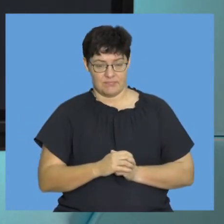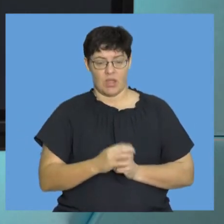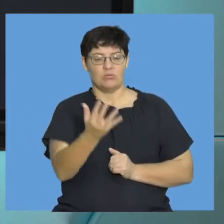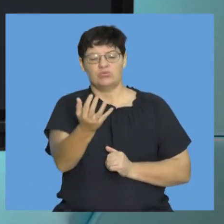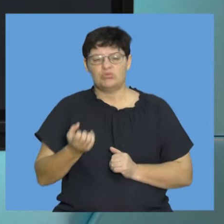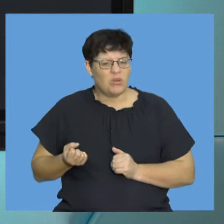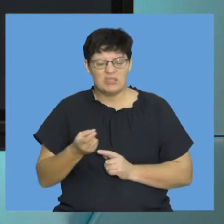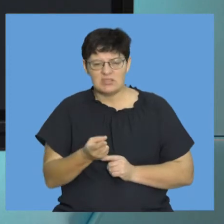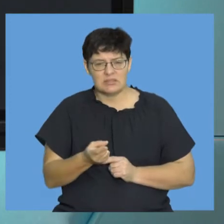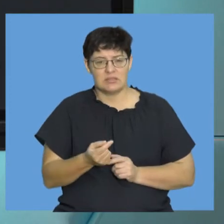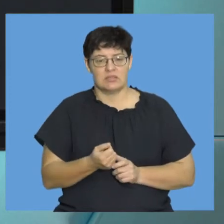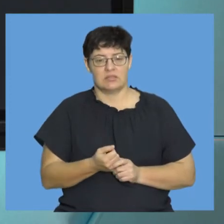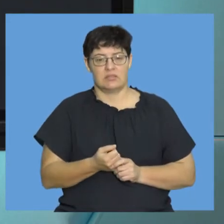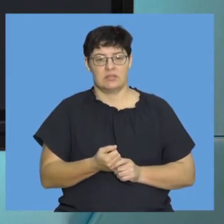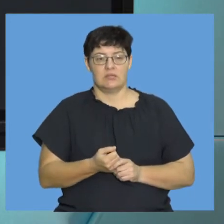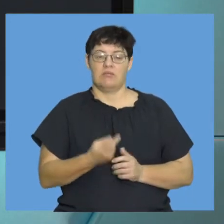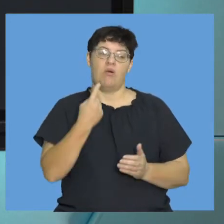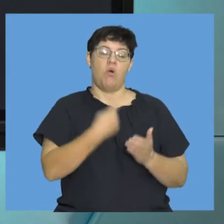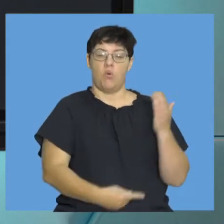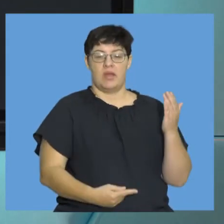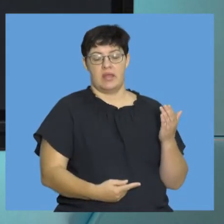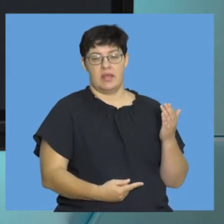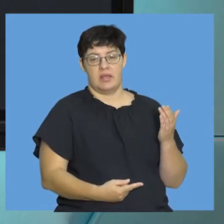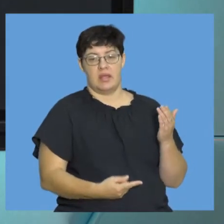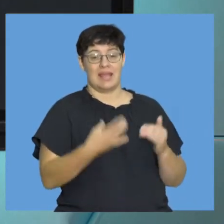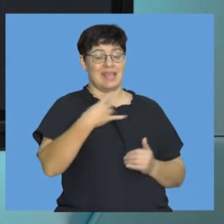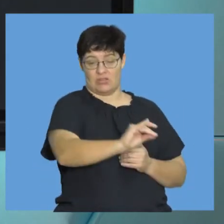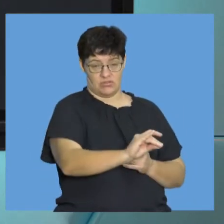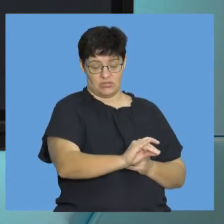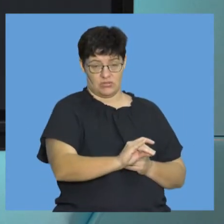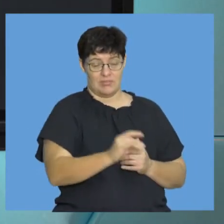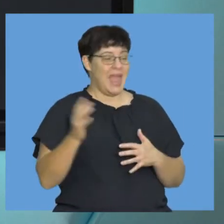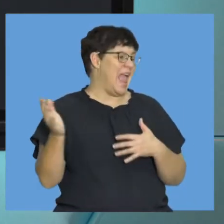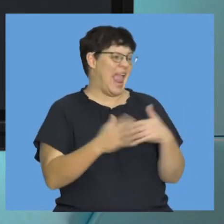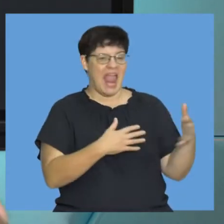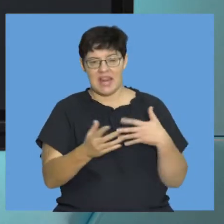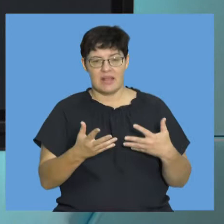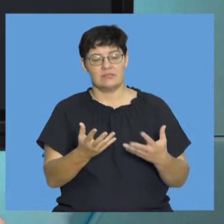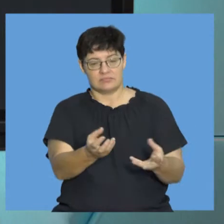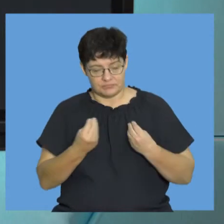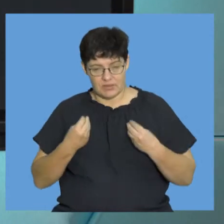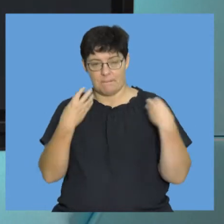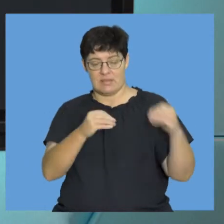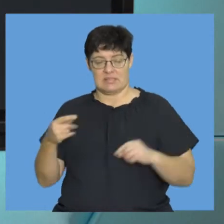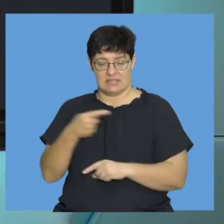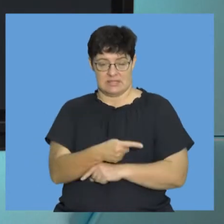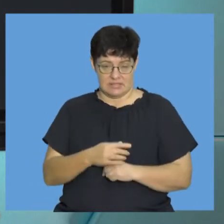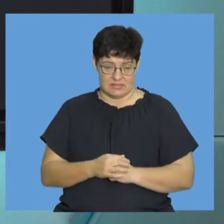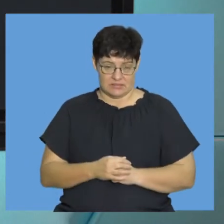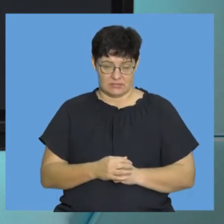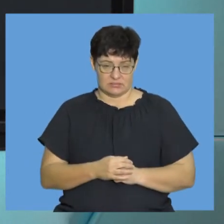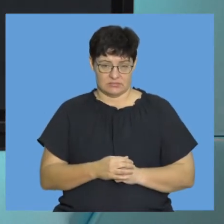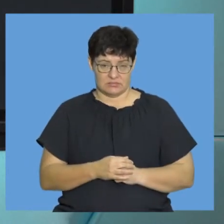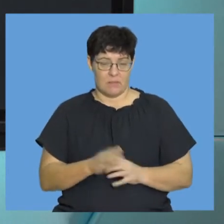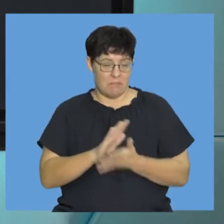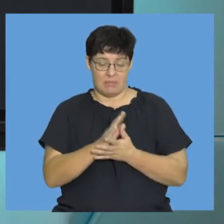not necessarily only in terms of cash. Anything that the owner takes from the business, even it may be